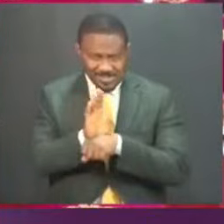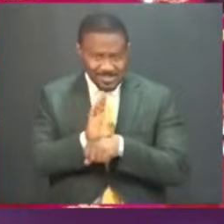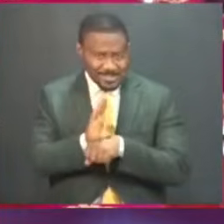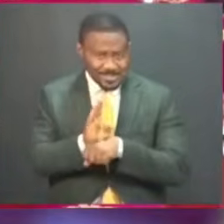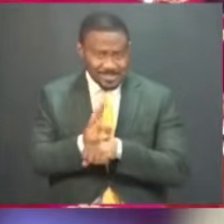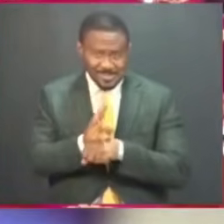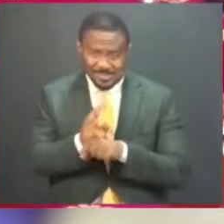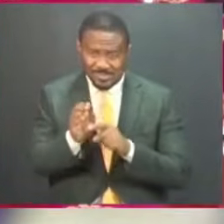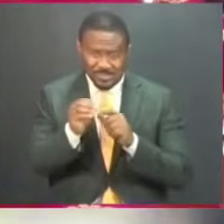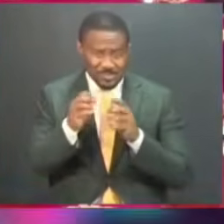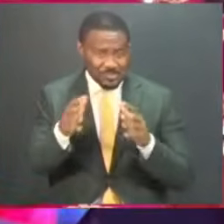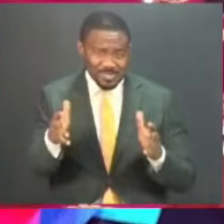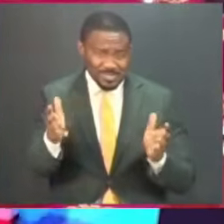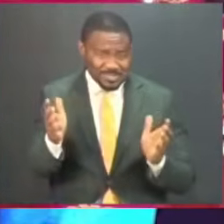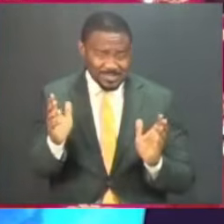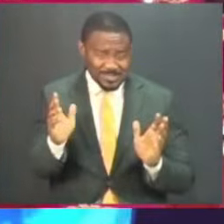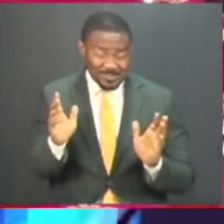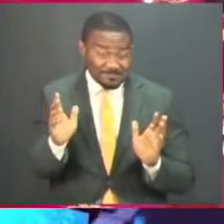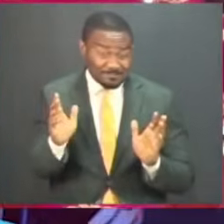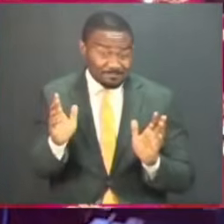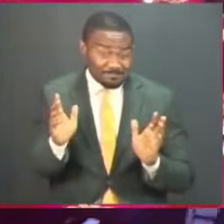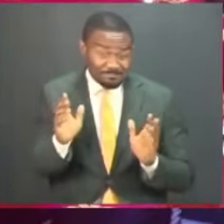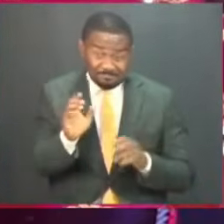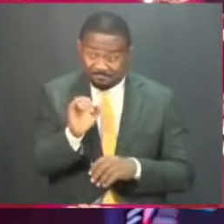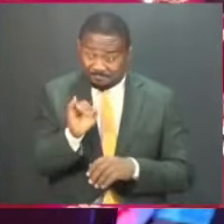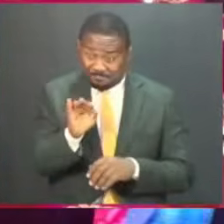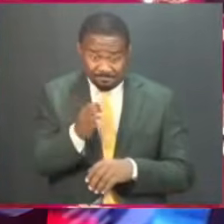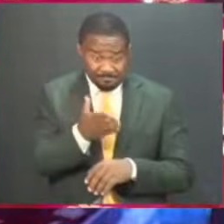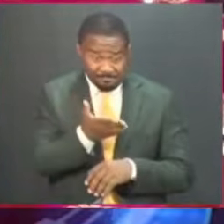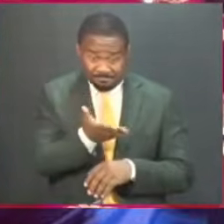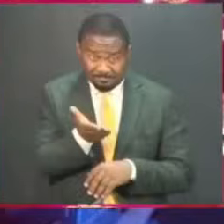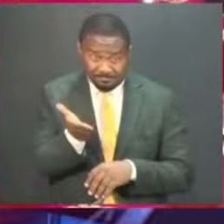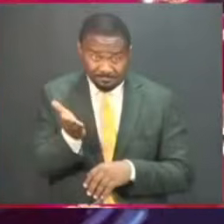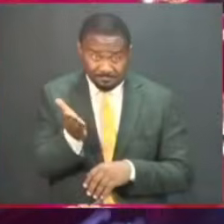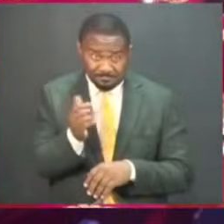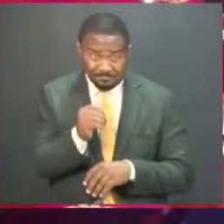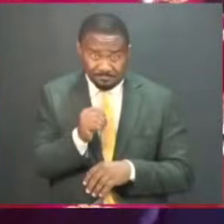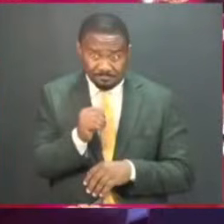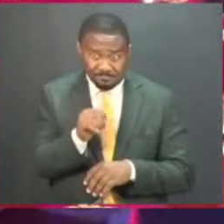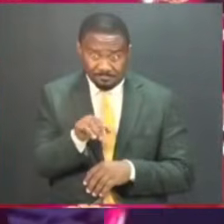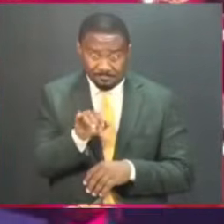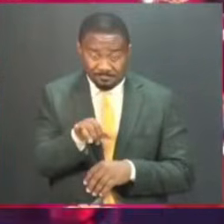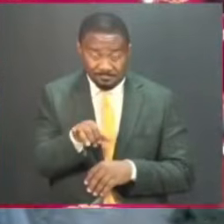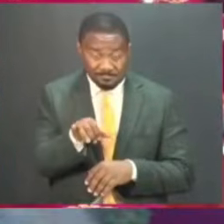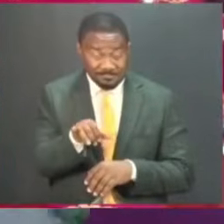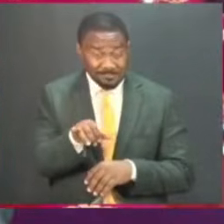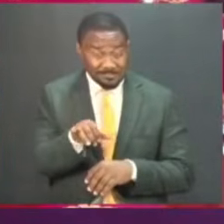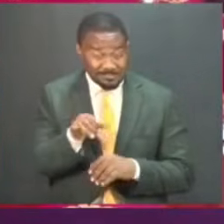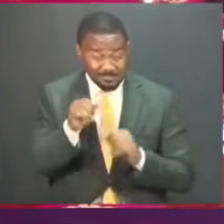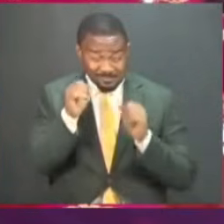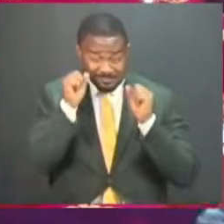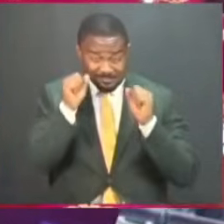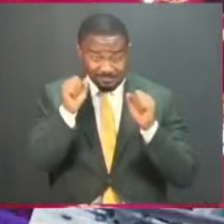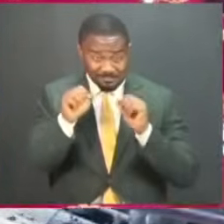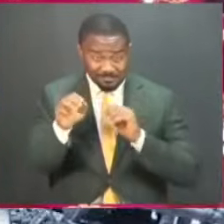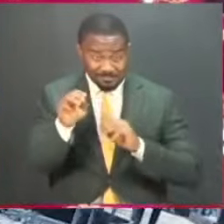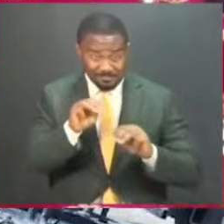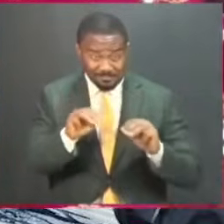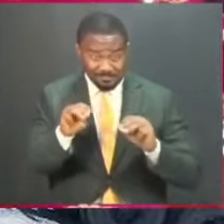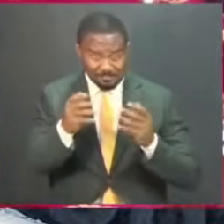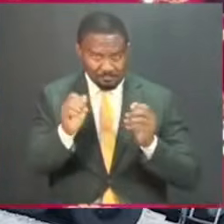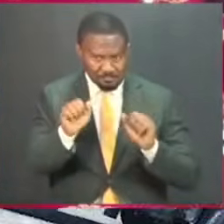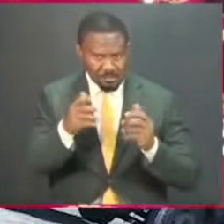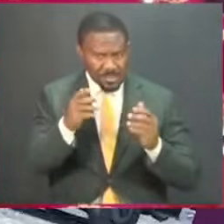And if you are minded, this is a serious matter too. You could take it on